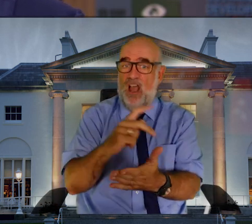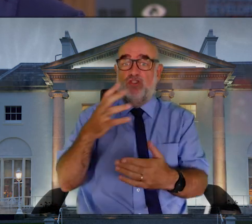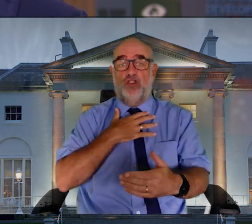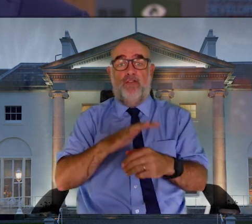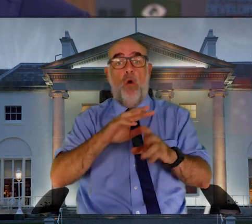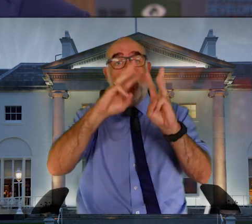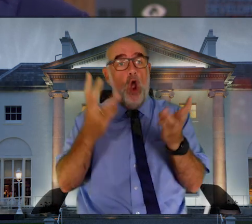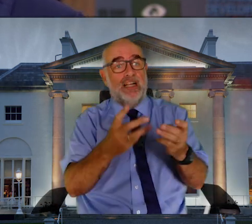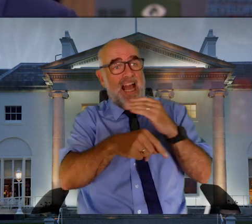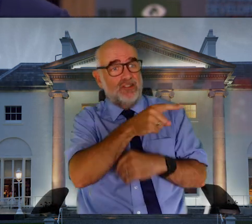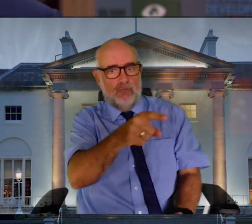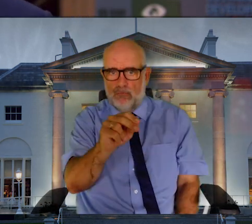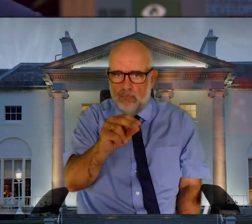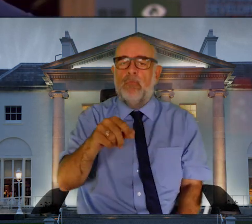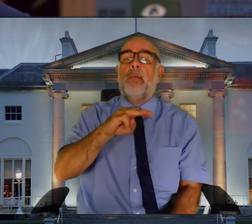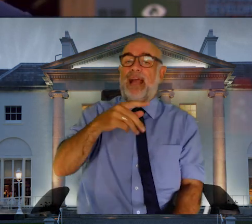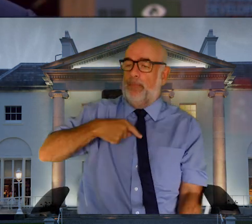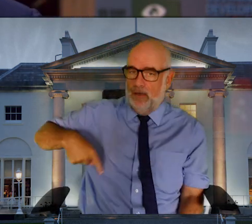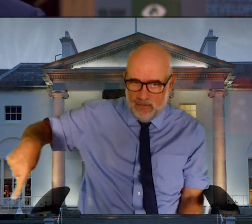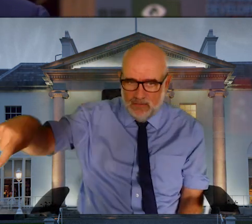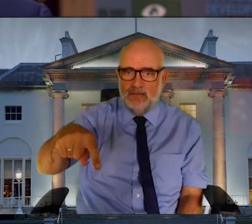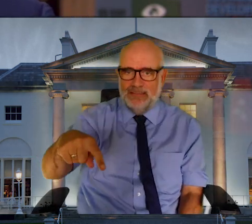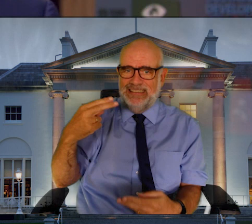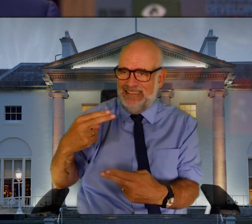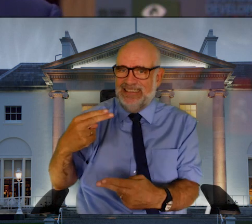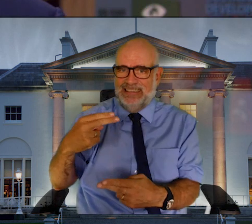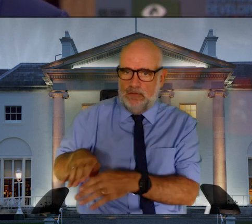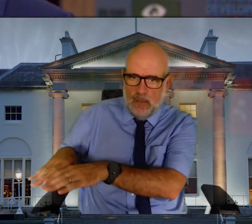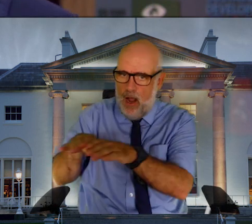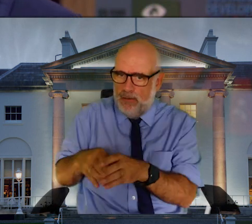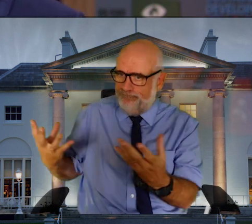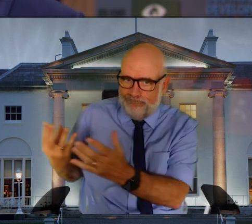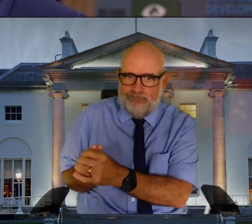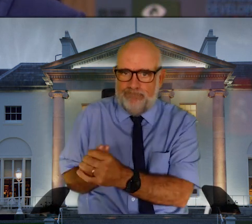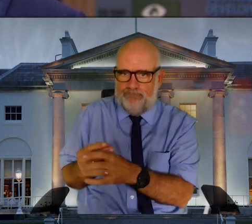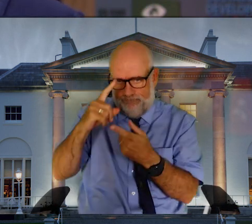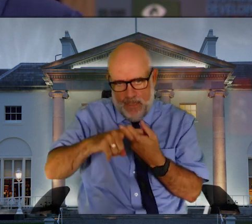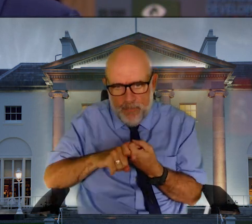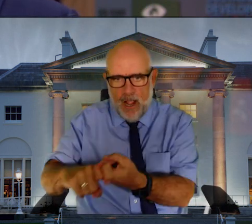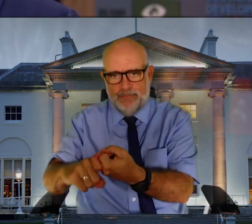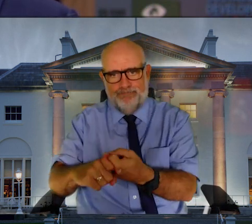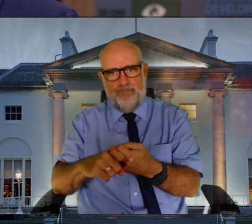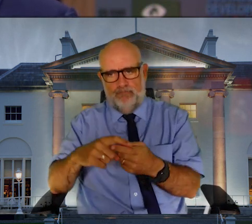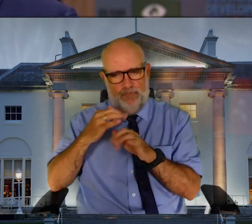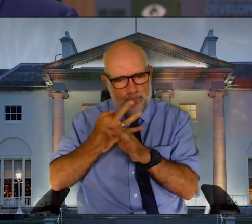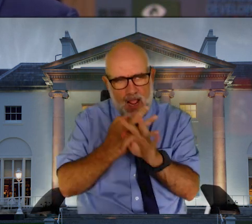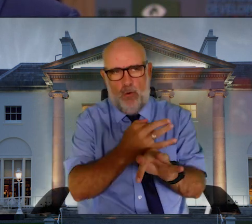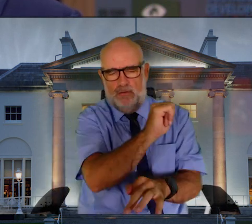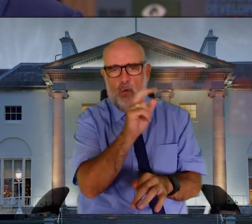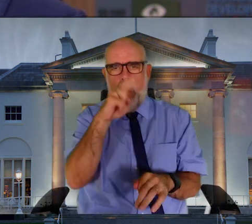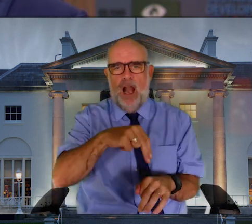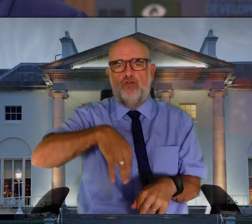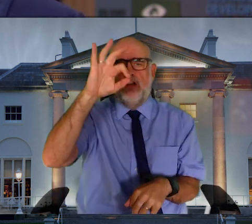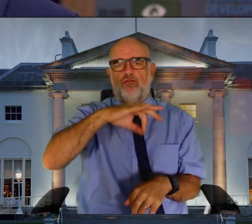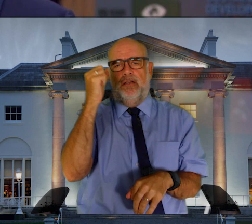but global citizens, to make common cause and commit to respond to the plea of the United Nations Secretary